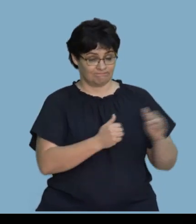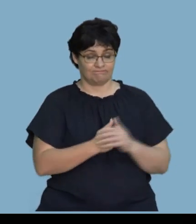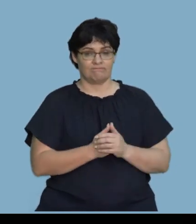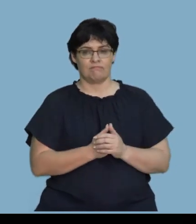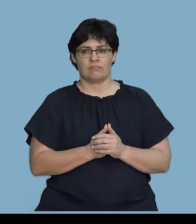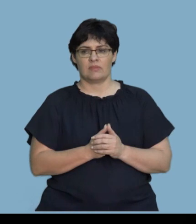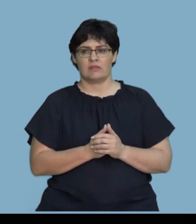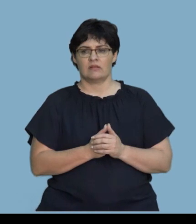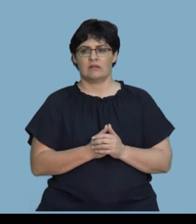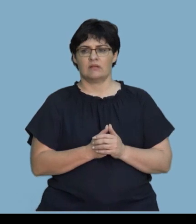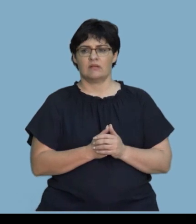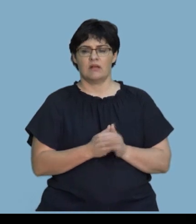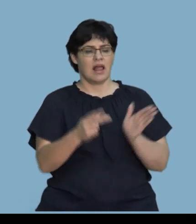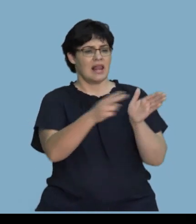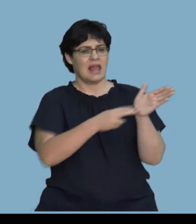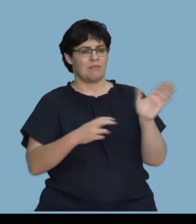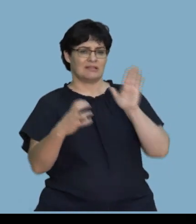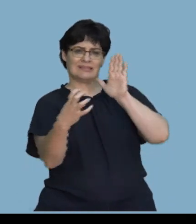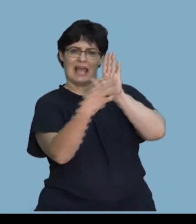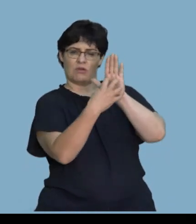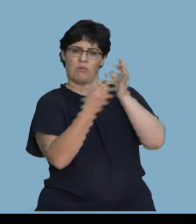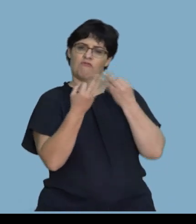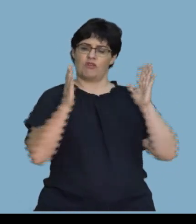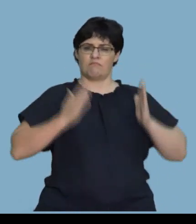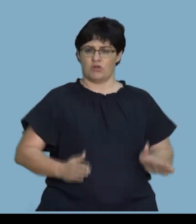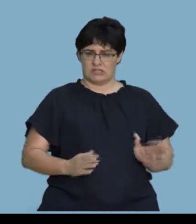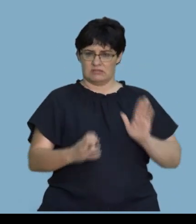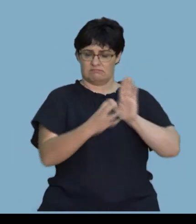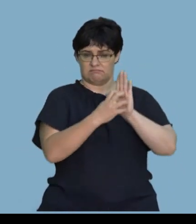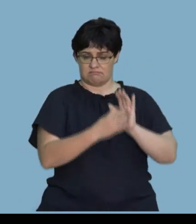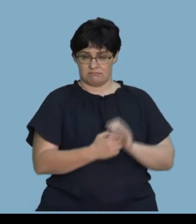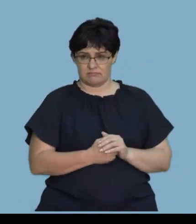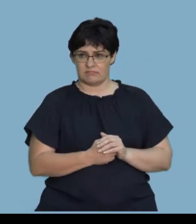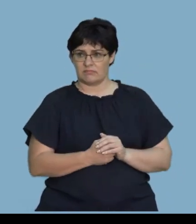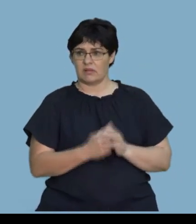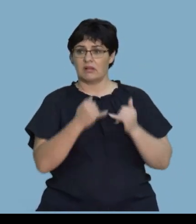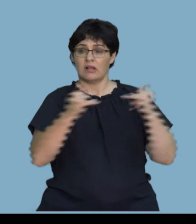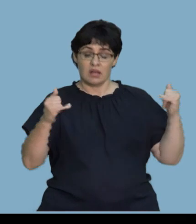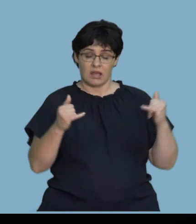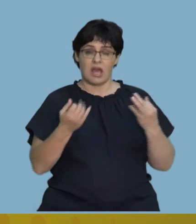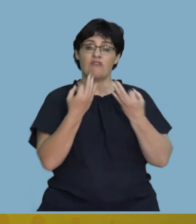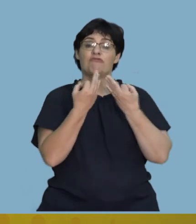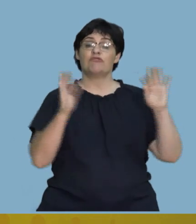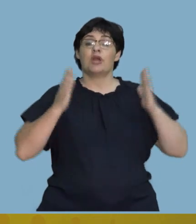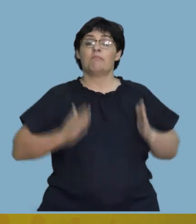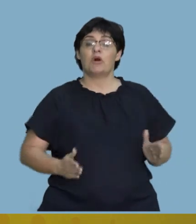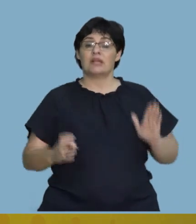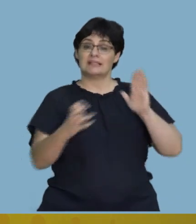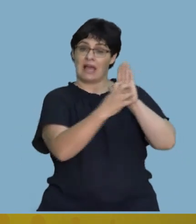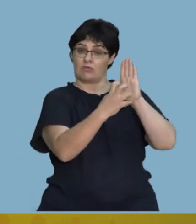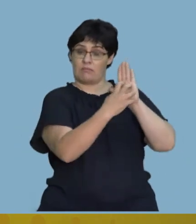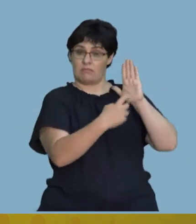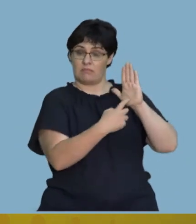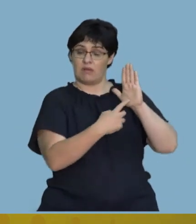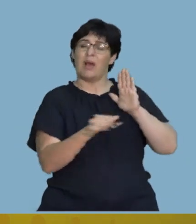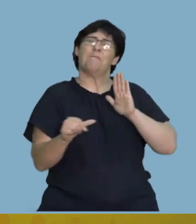a labeled free body diagram, okay? I'm going to underline that. Okay, the free body diagram is a critical